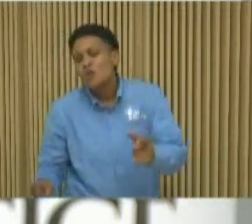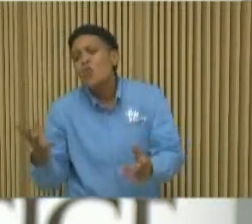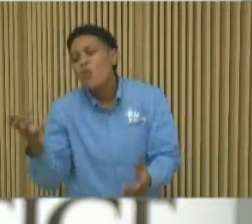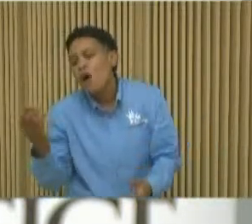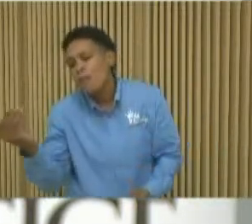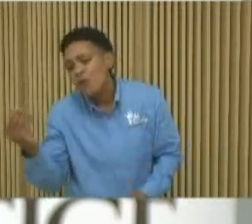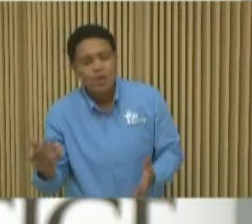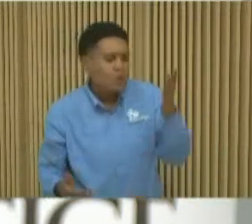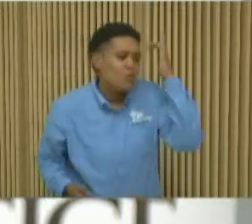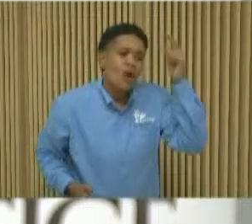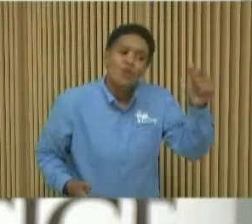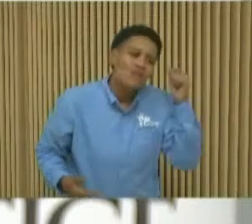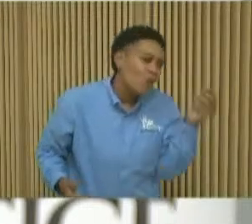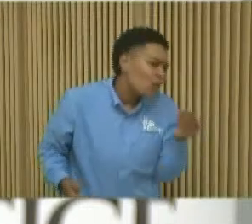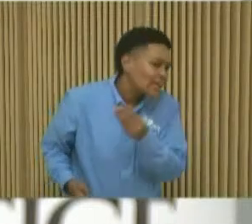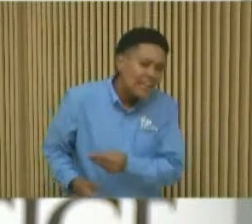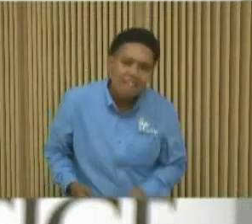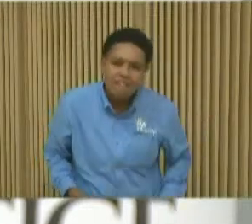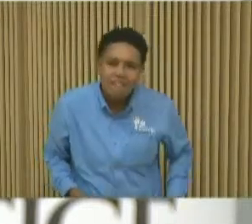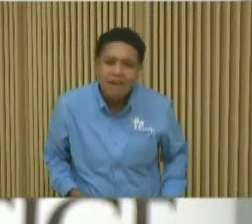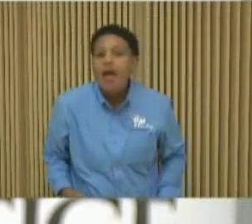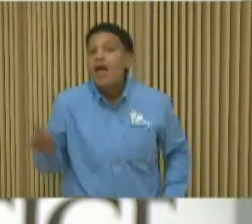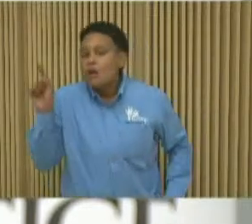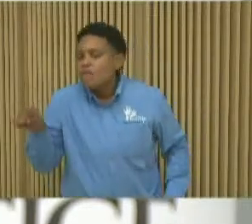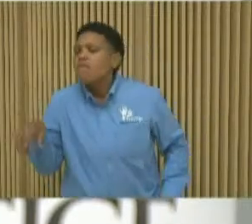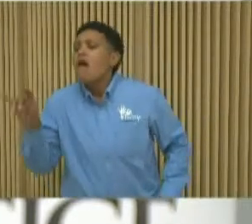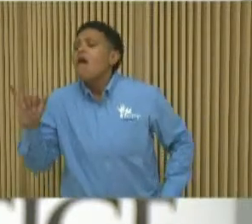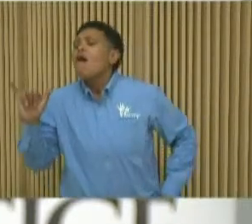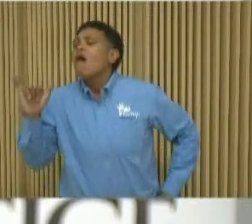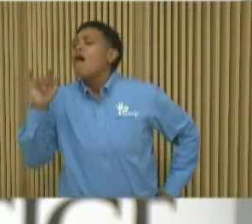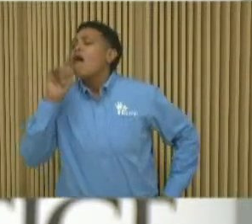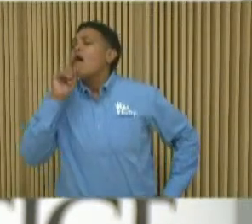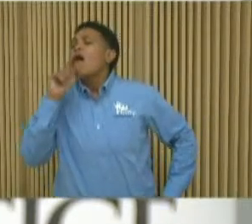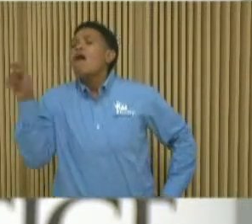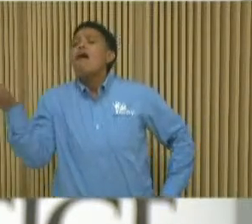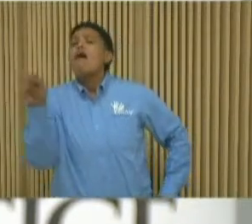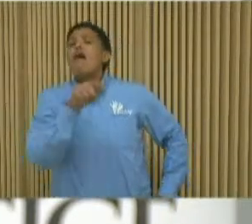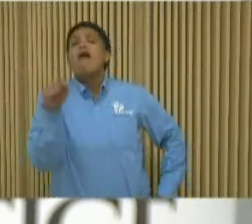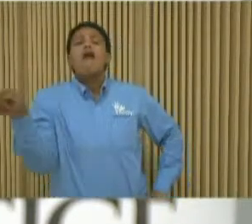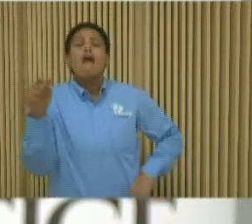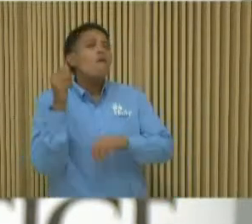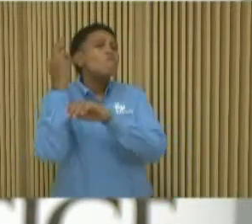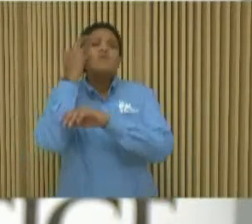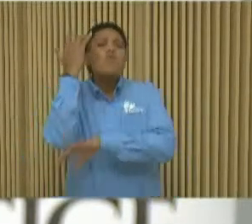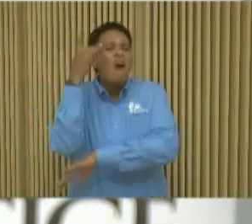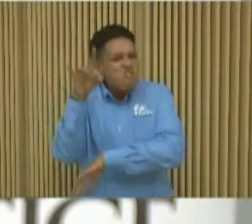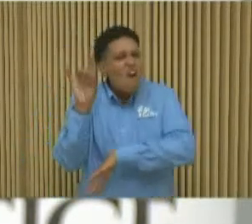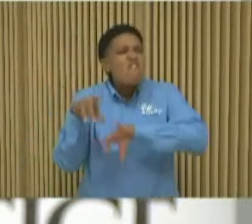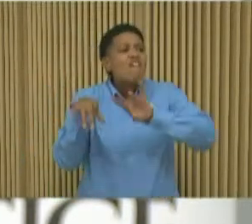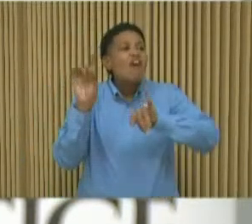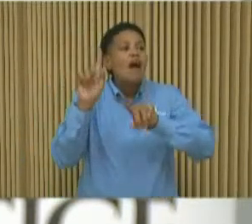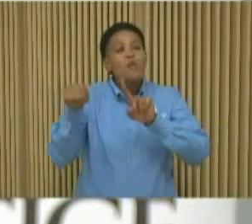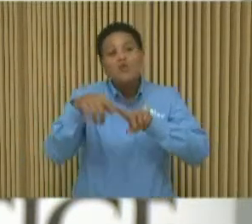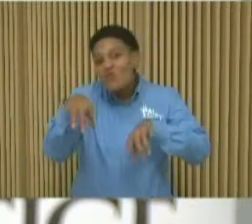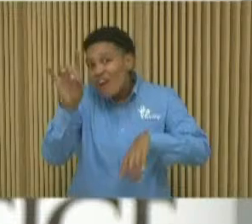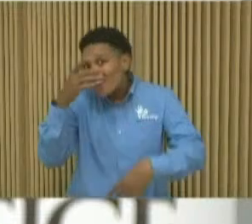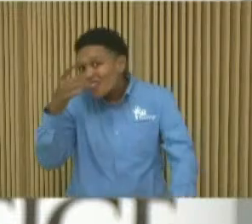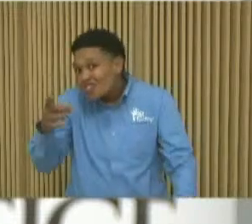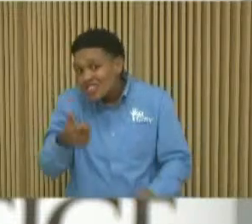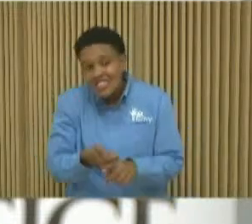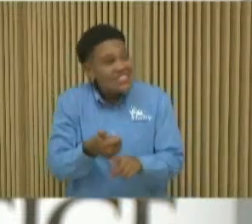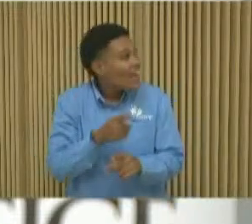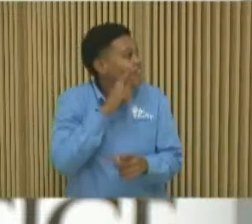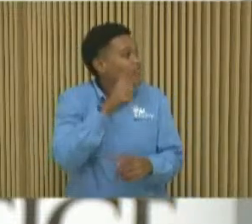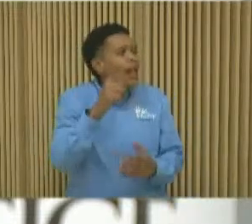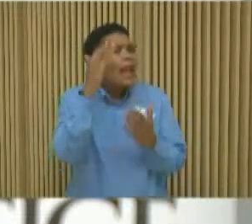position? And then you find out the underlying interests of both parties. And when you understand the interests, and then you make a